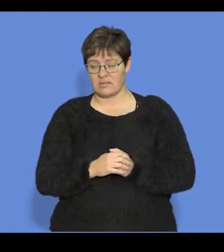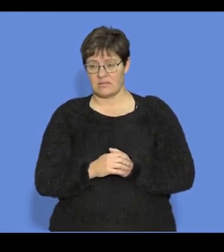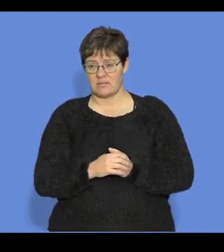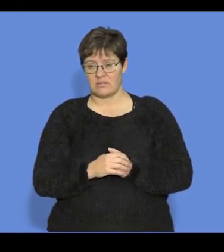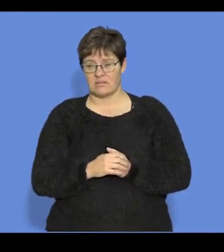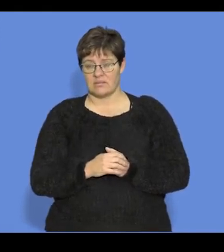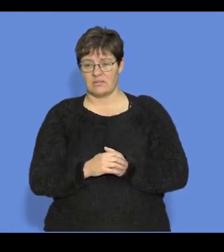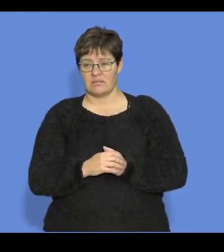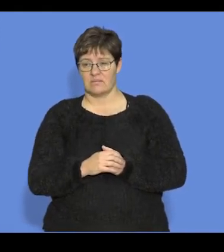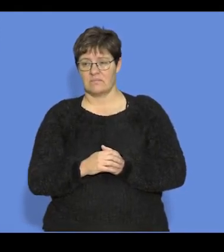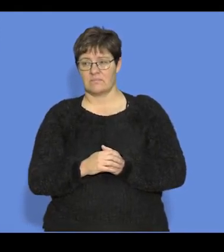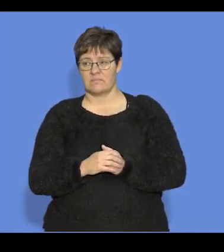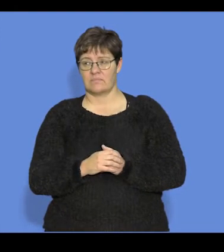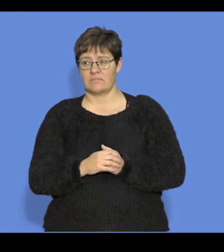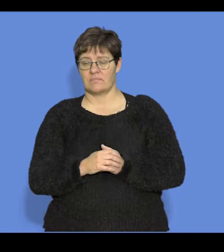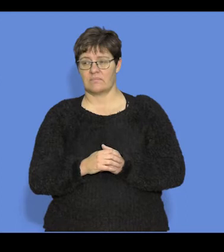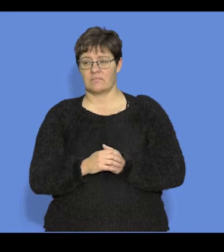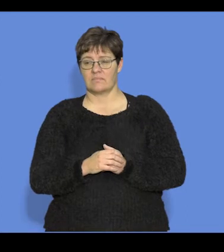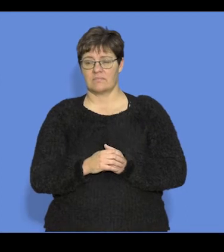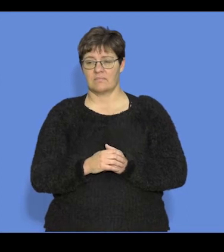is a stoma.